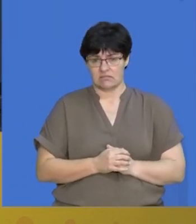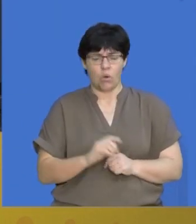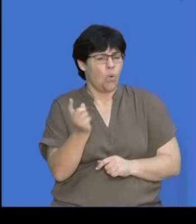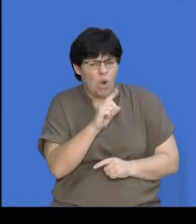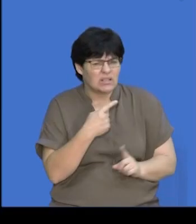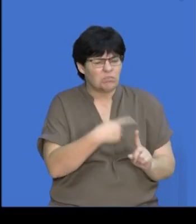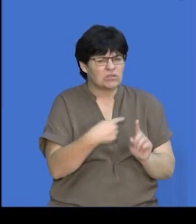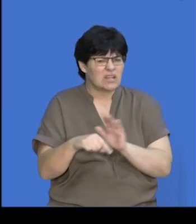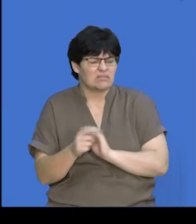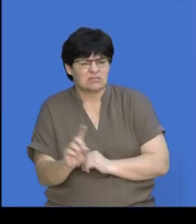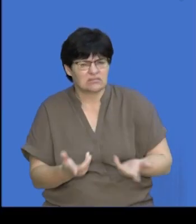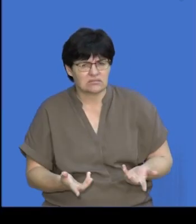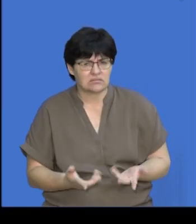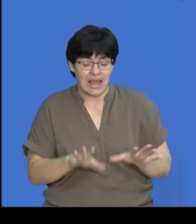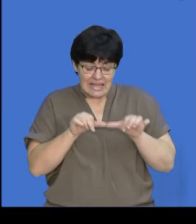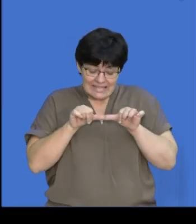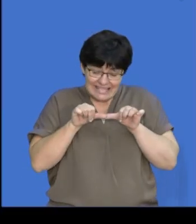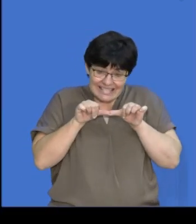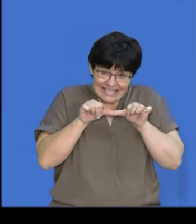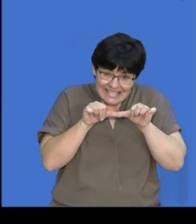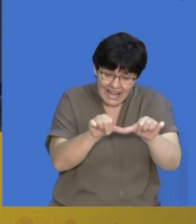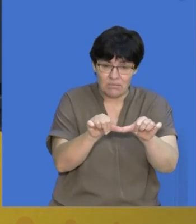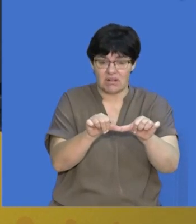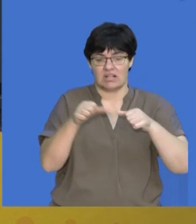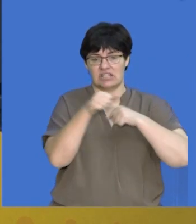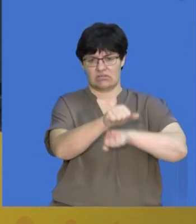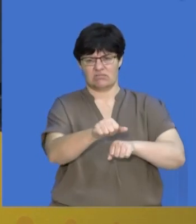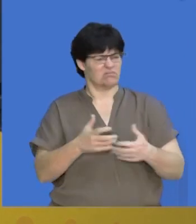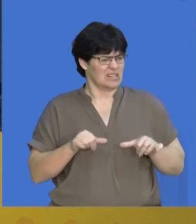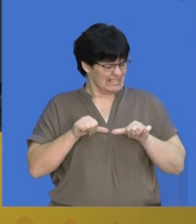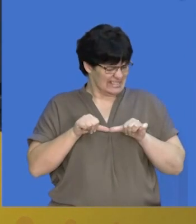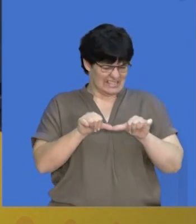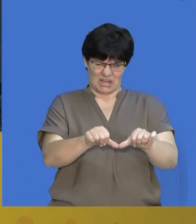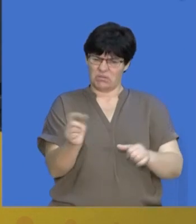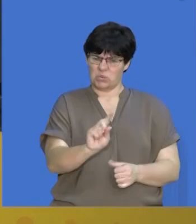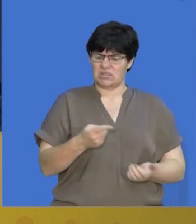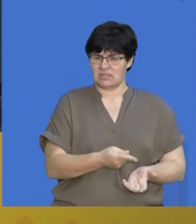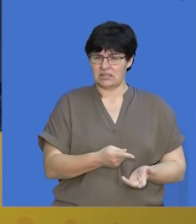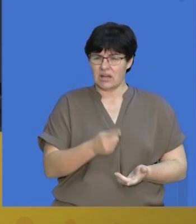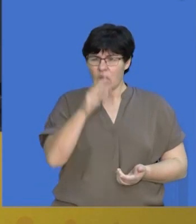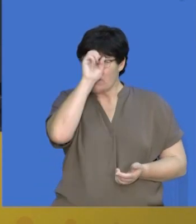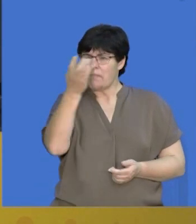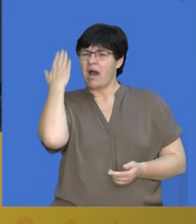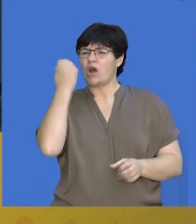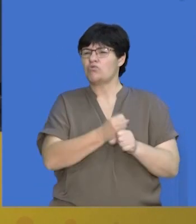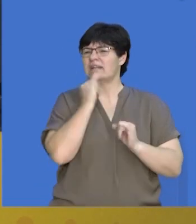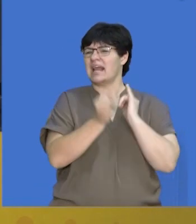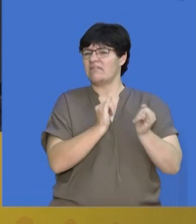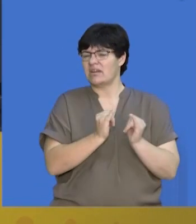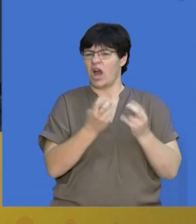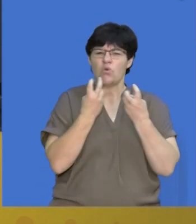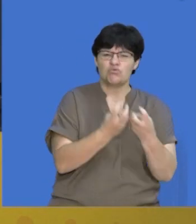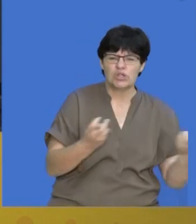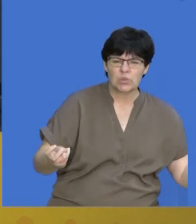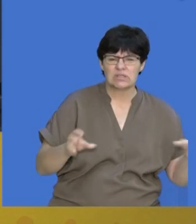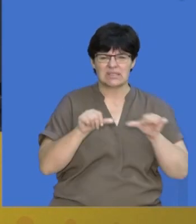negative? Sustainable strategies. What is sustainable? Remember your grade 11 content on resources